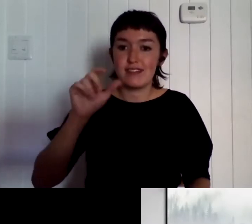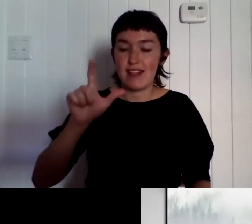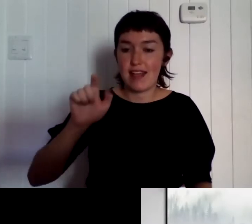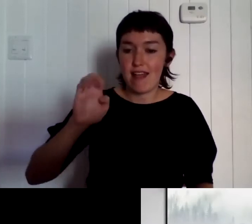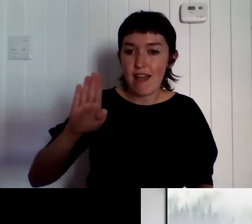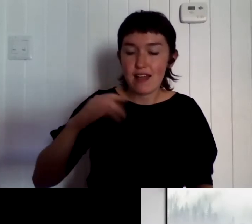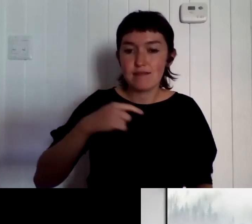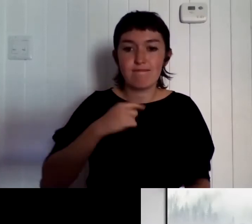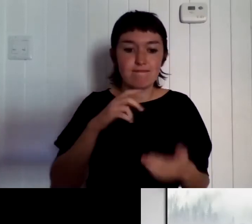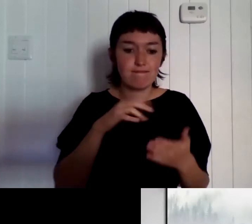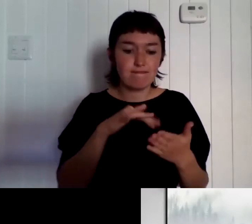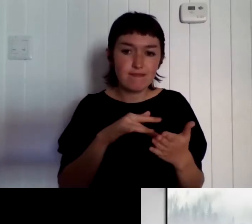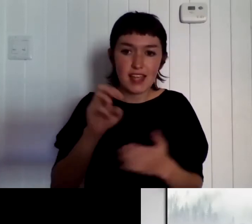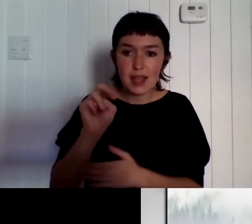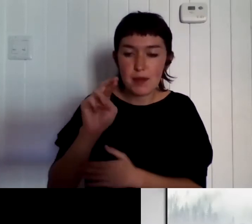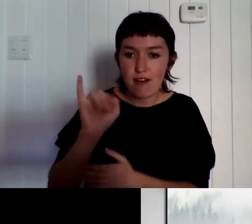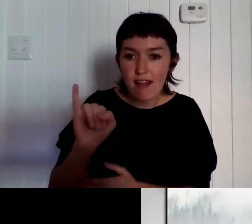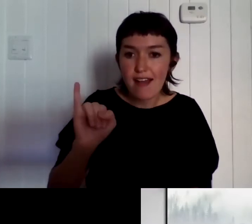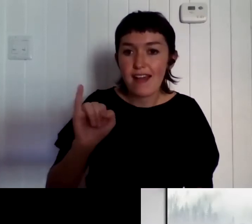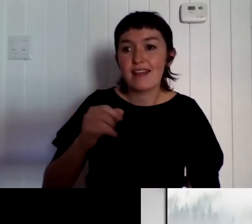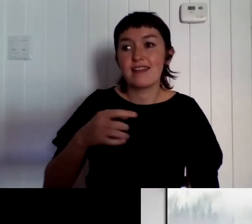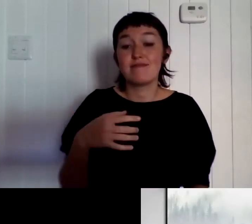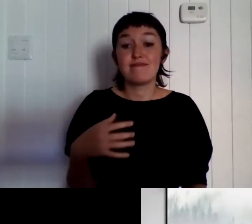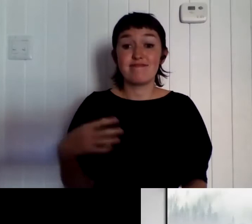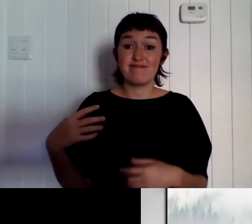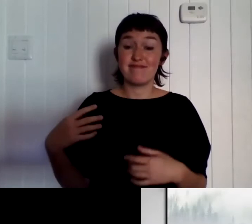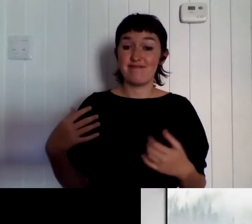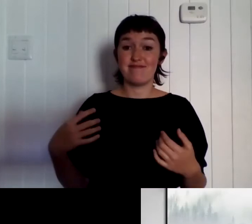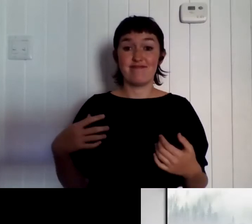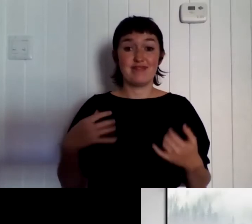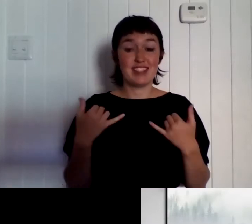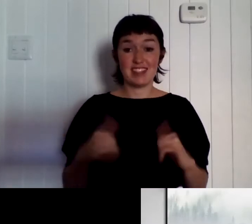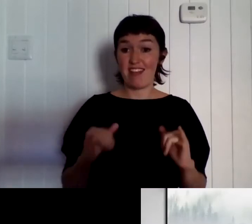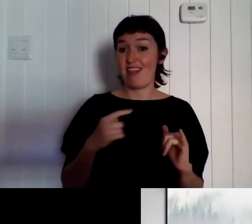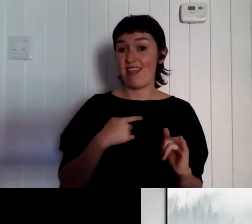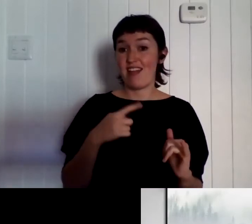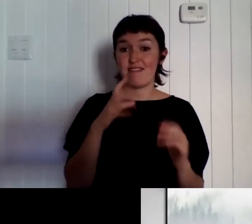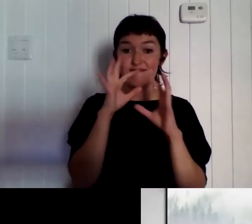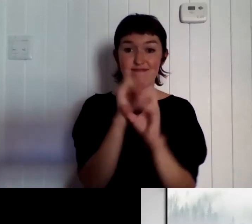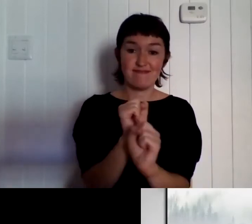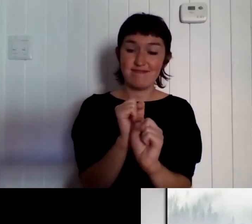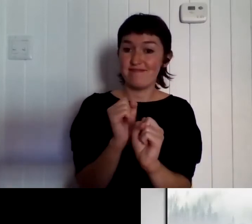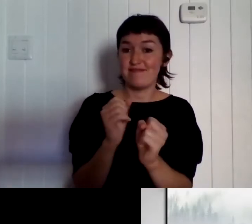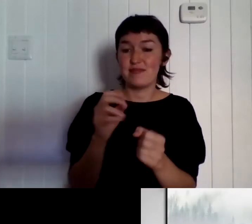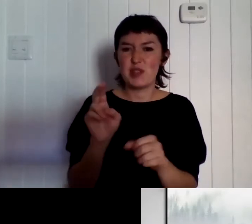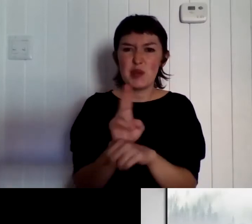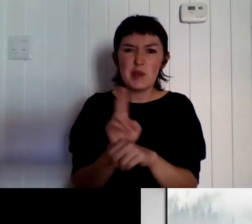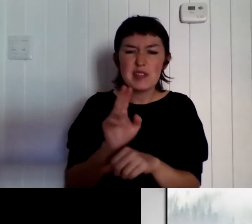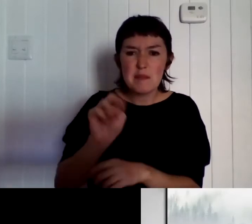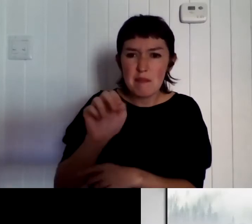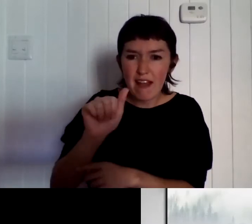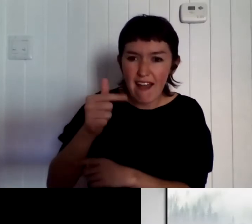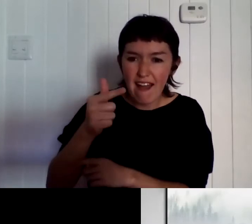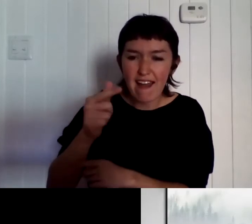And like I said, to this day, I'm still fascinated with the mere fact that we can use a giant magnet to take a picture of